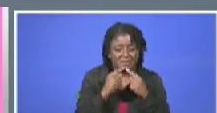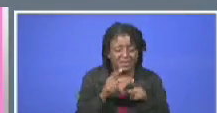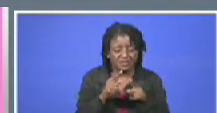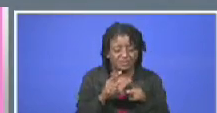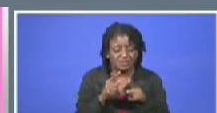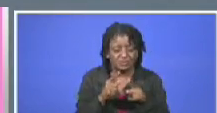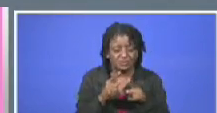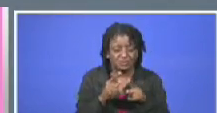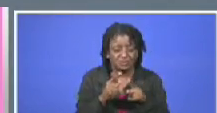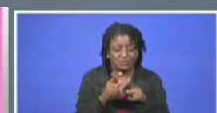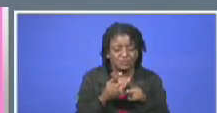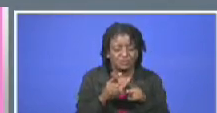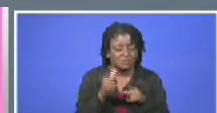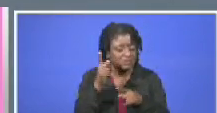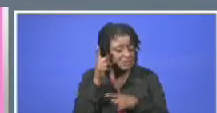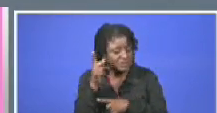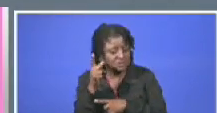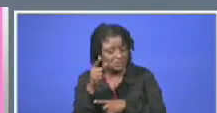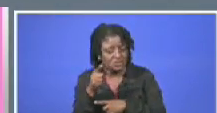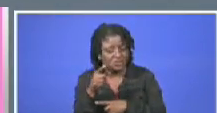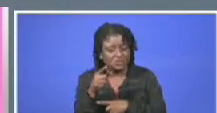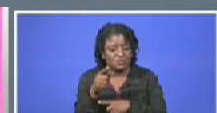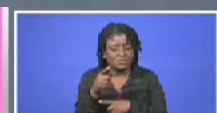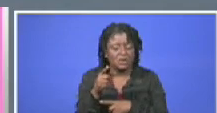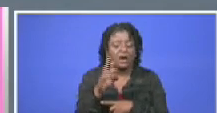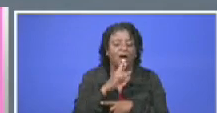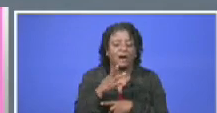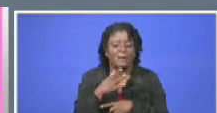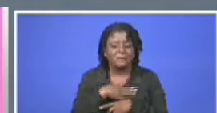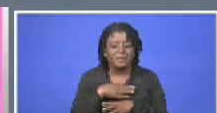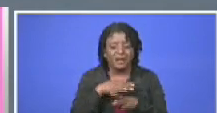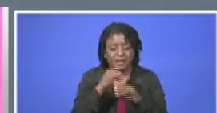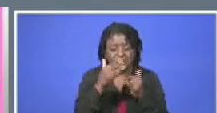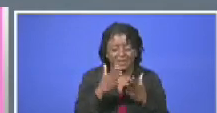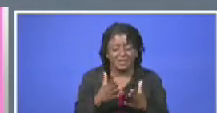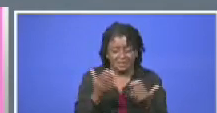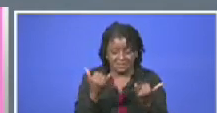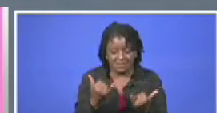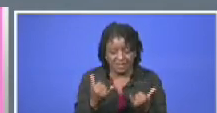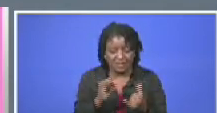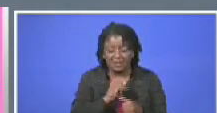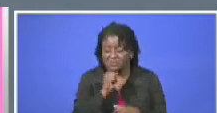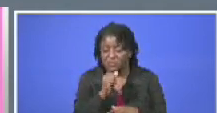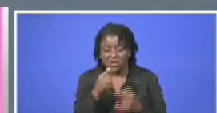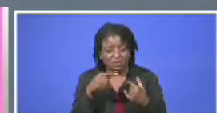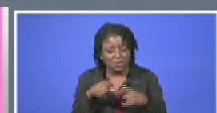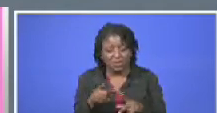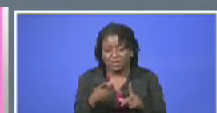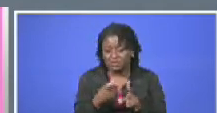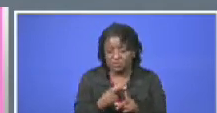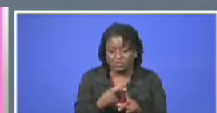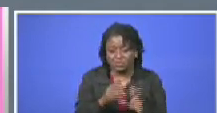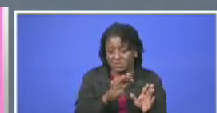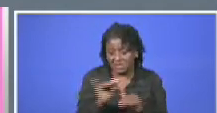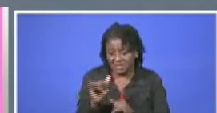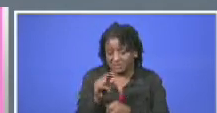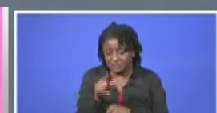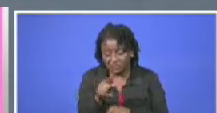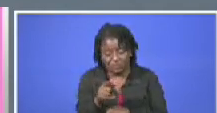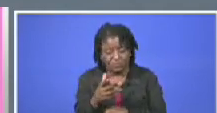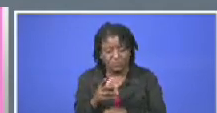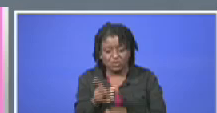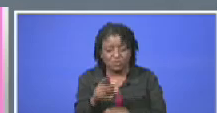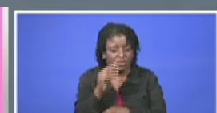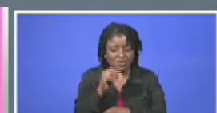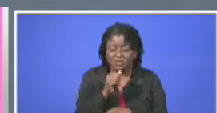was basically, listen, you know, you guys are my players now. You know, I'm not going to leave you hanging. You're